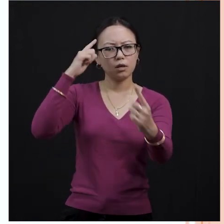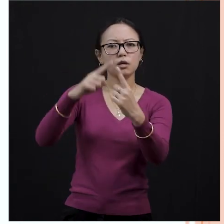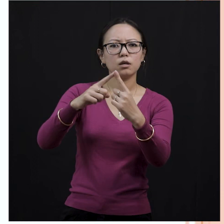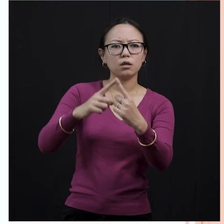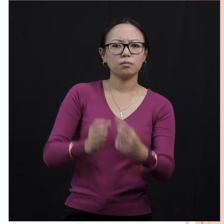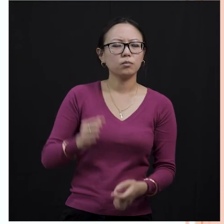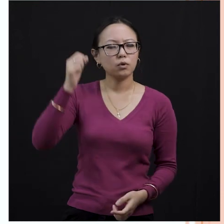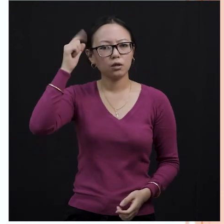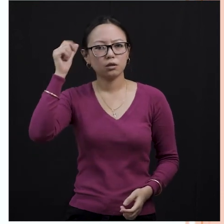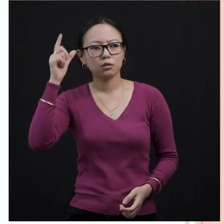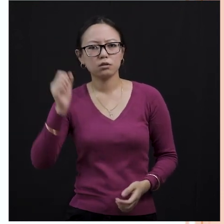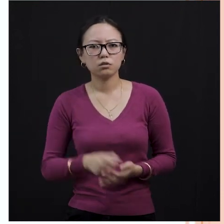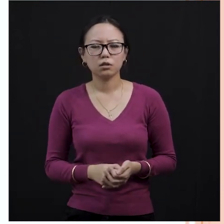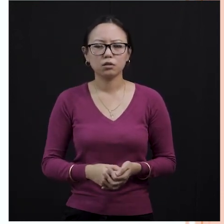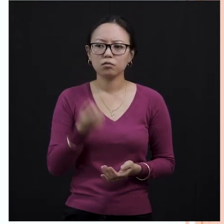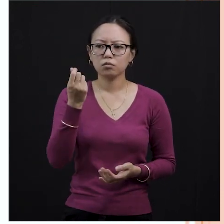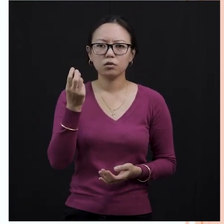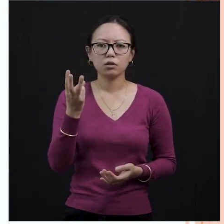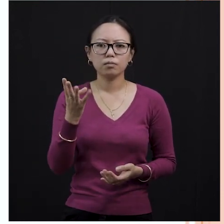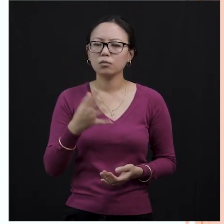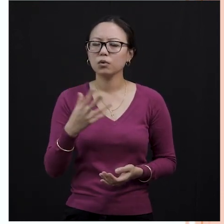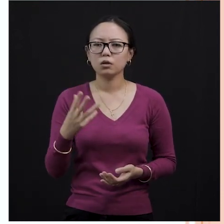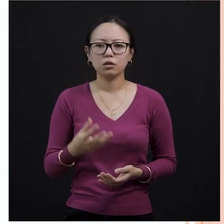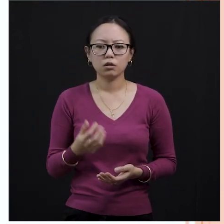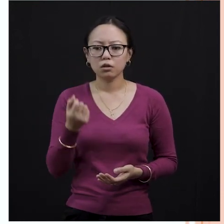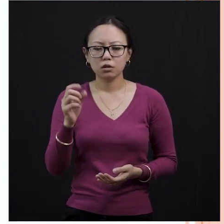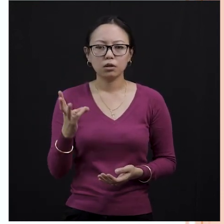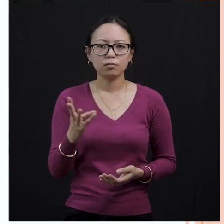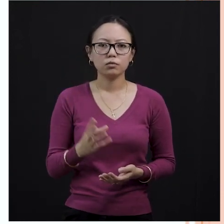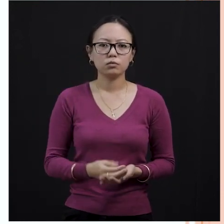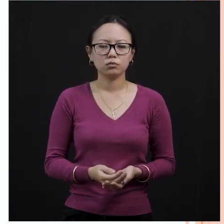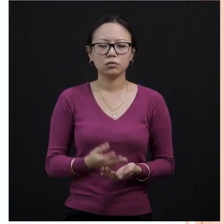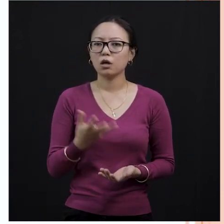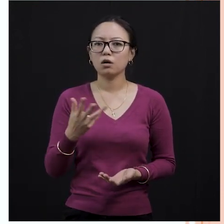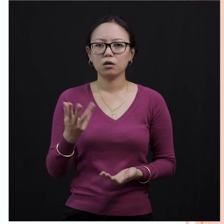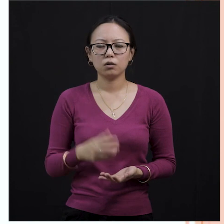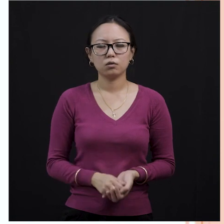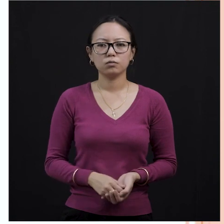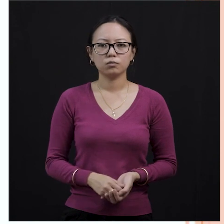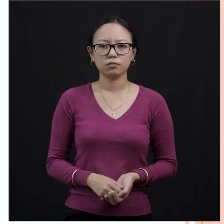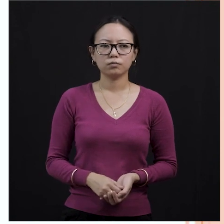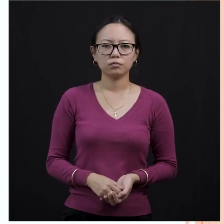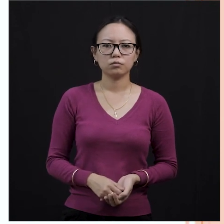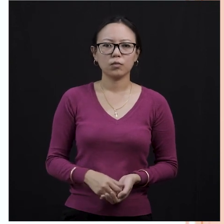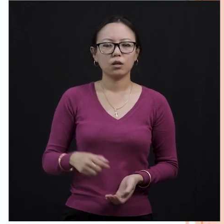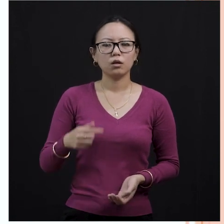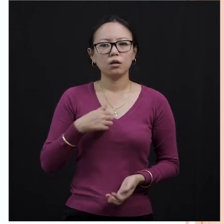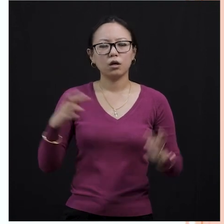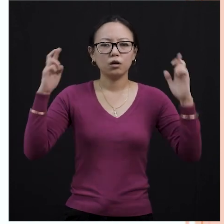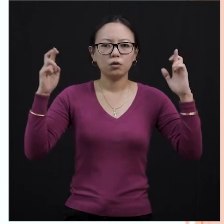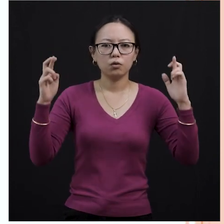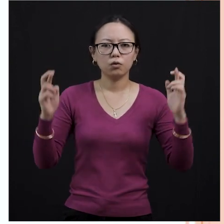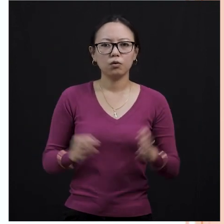objects and how to write numerals and names. Okay, so I hope you will continue to keep